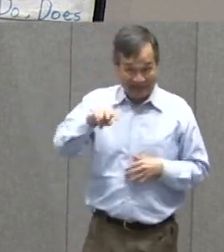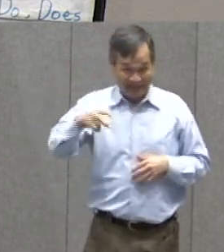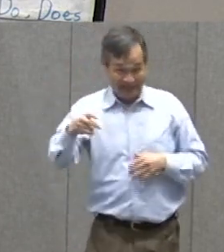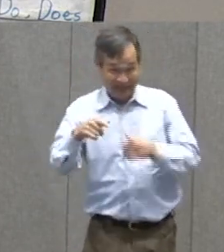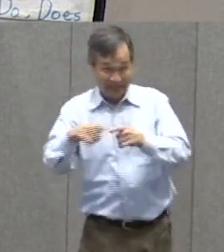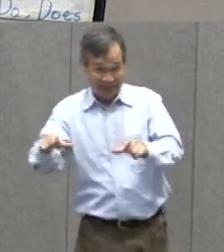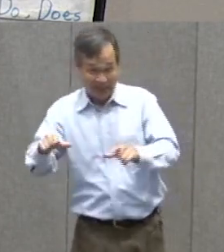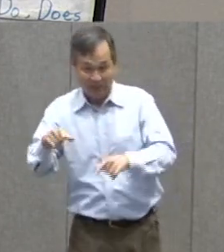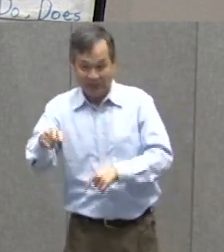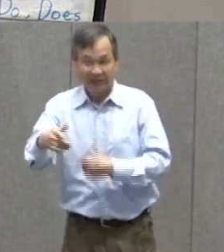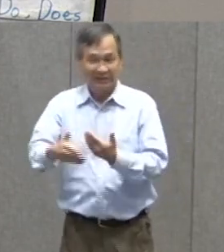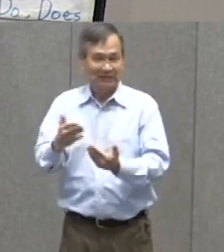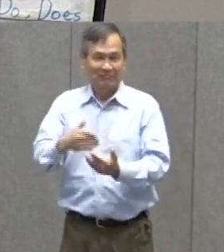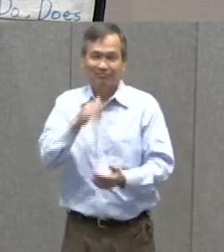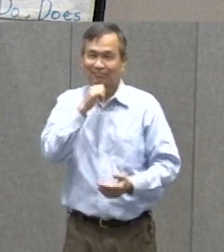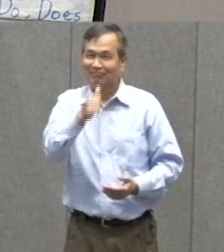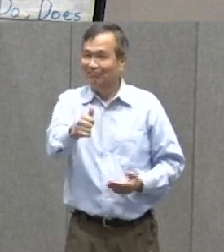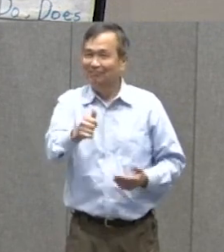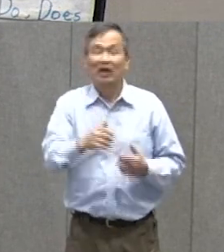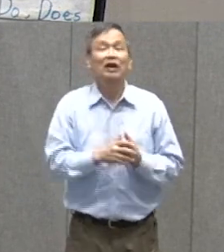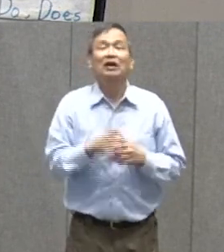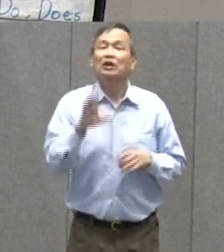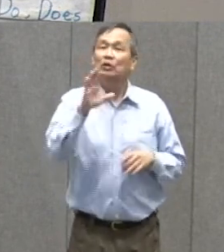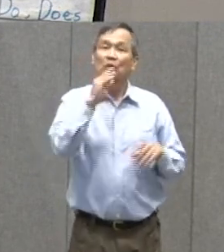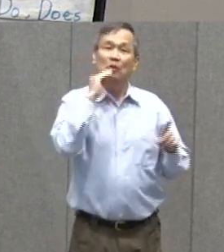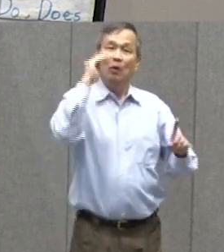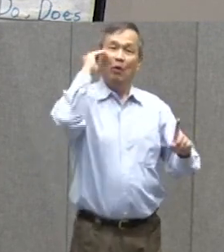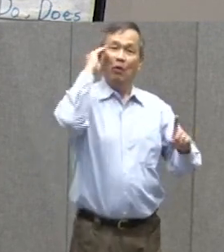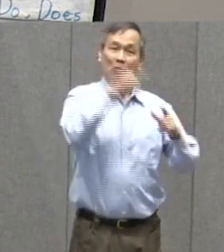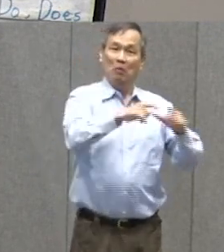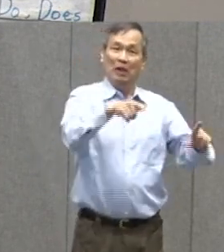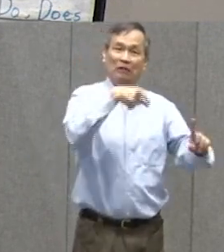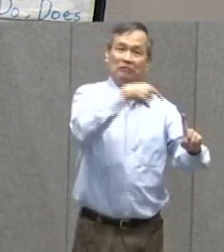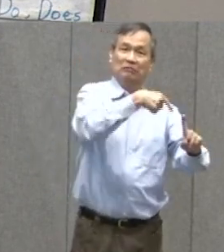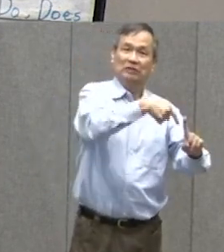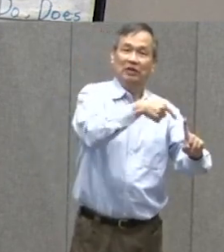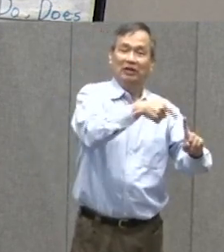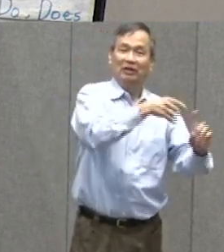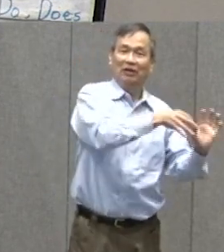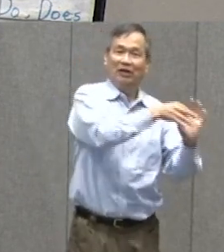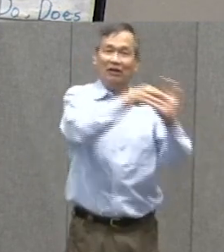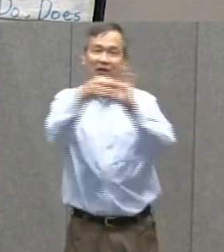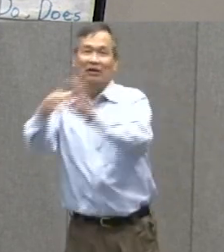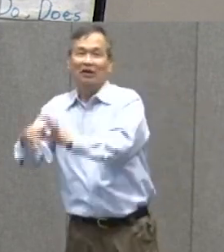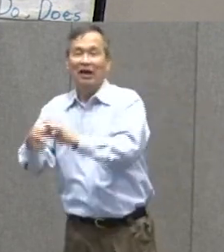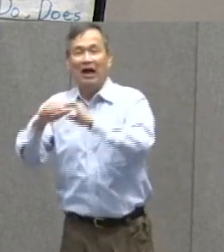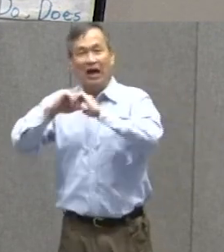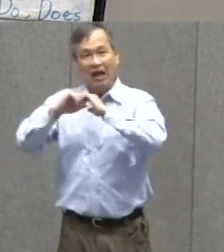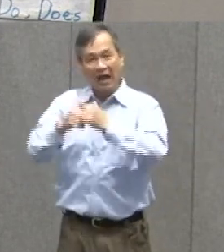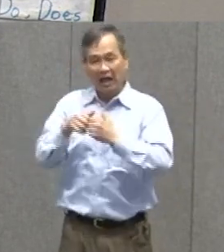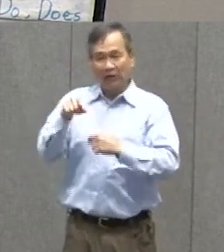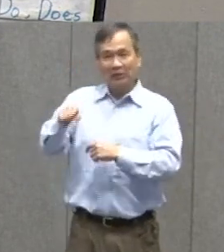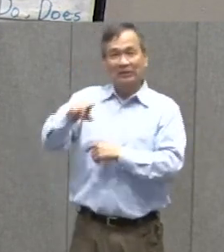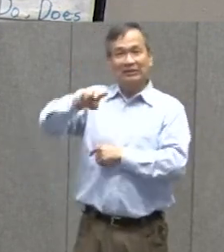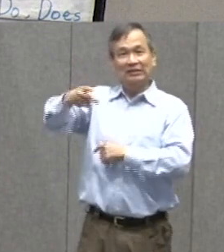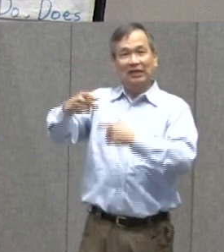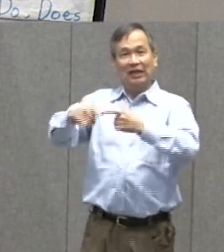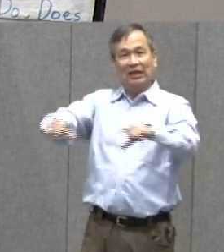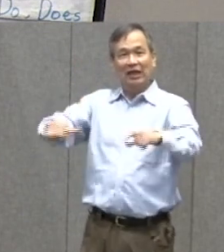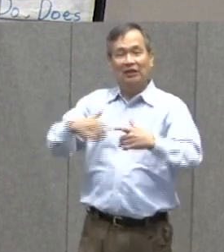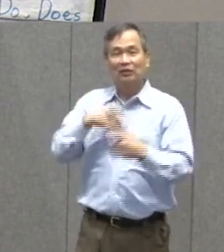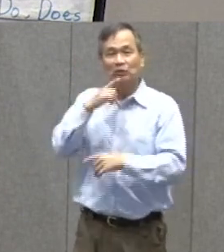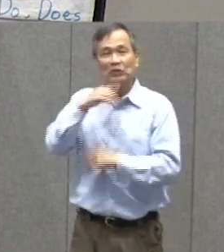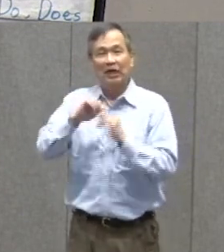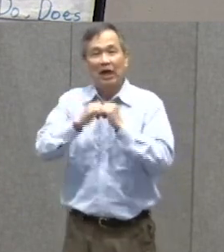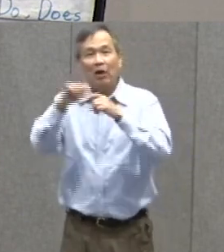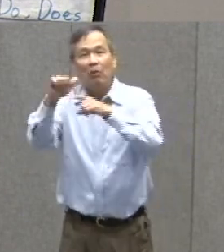It's different than your home language, so you have to be able to learn how to do that and also to practice